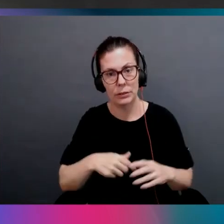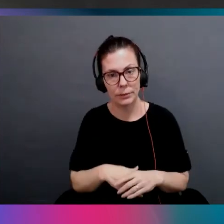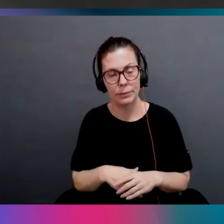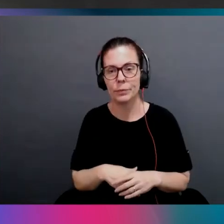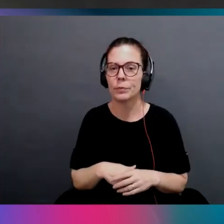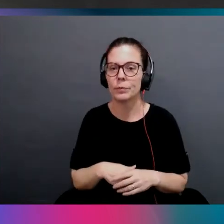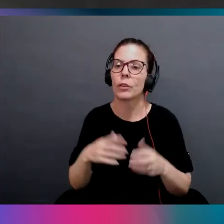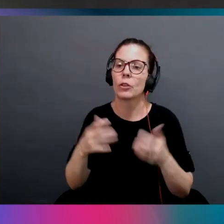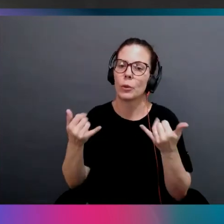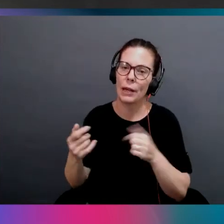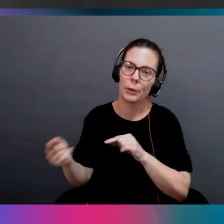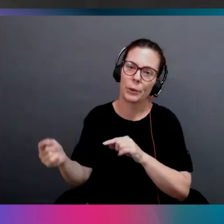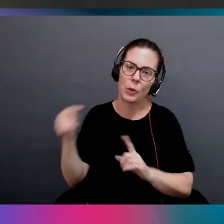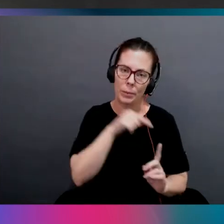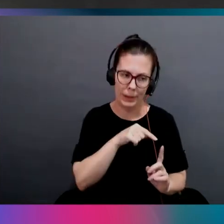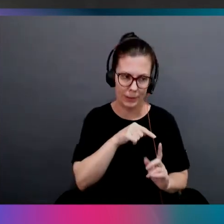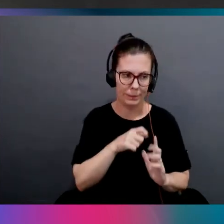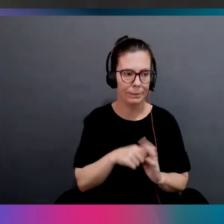back.